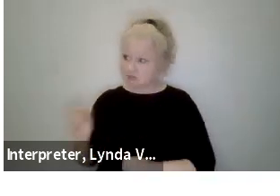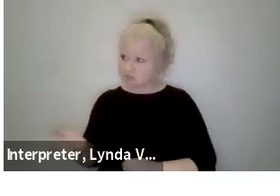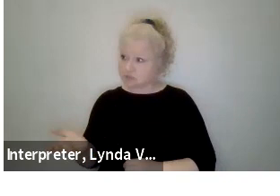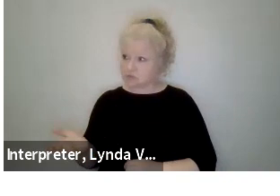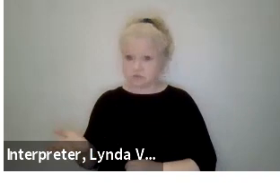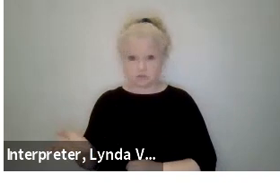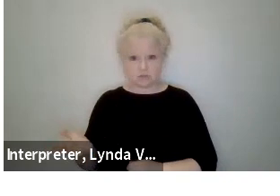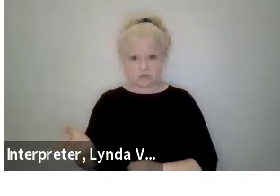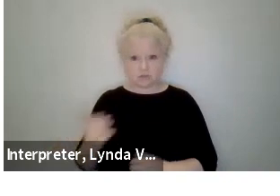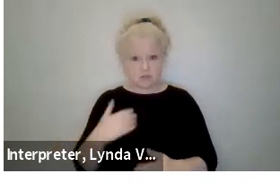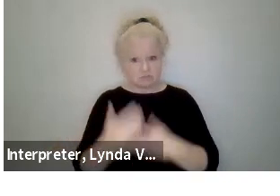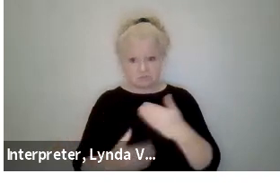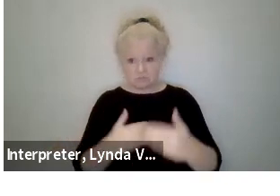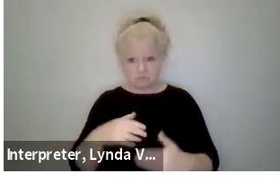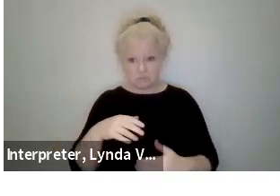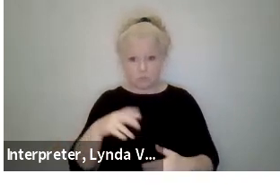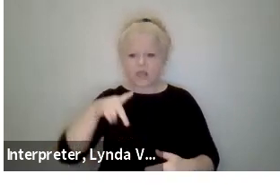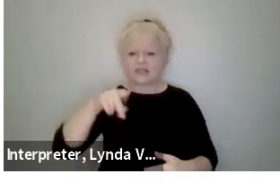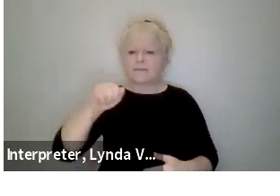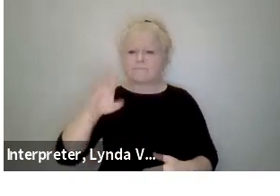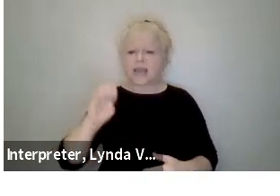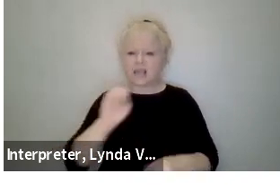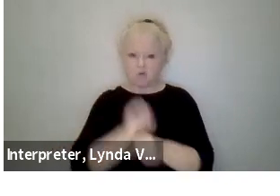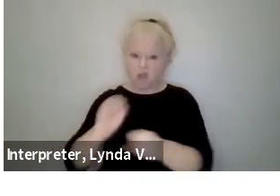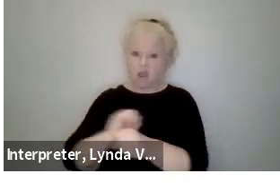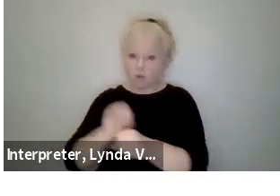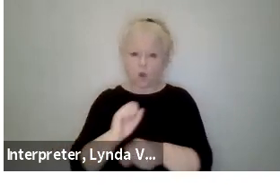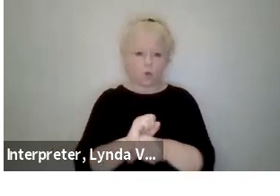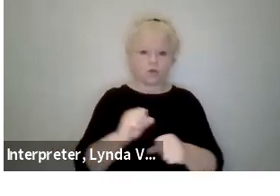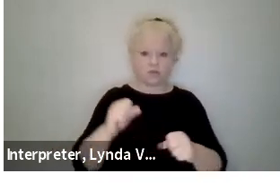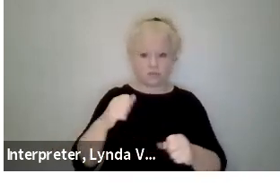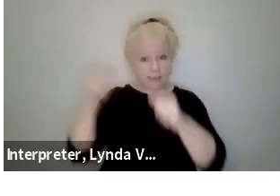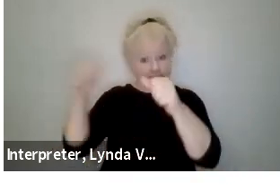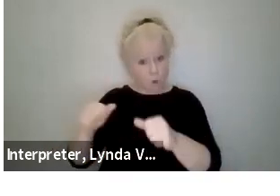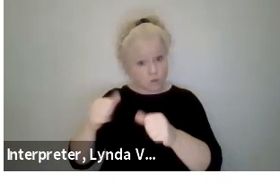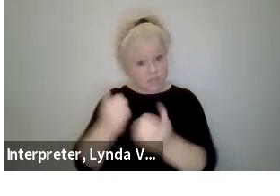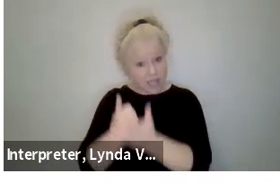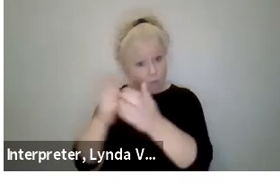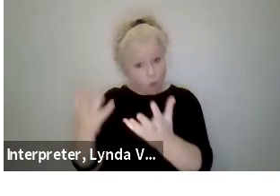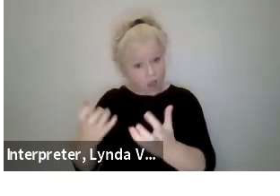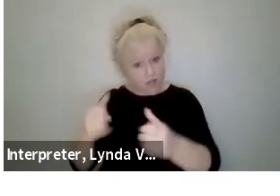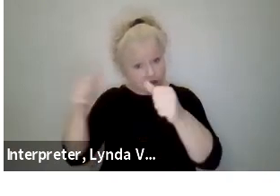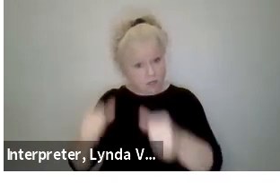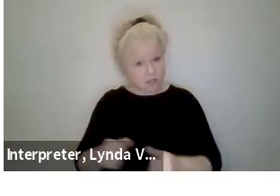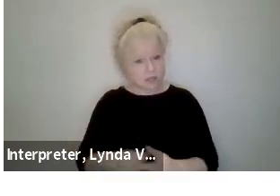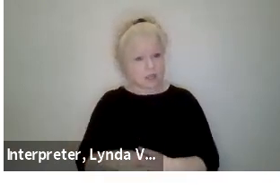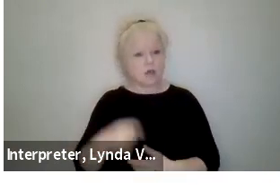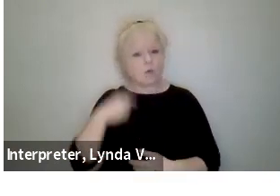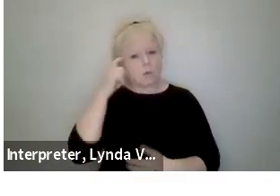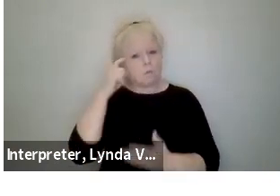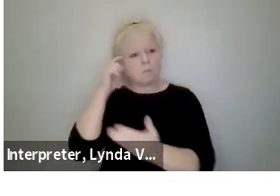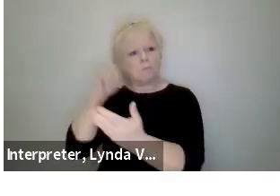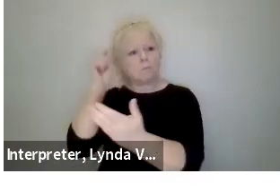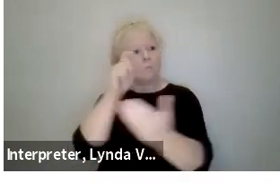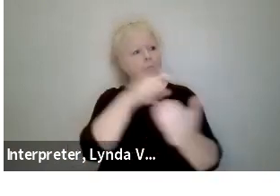What pace are their employees working at? Do they have any help wanted signs up? So just being really observant and bringing up certain